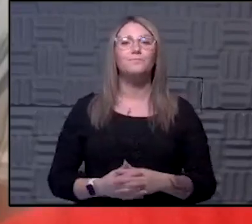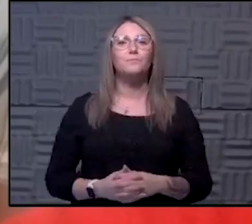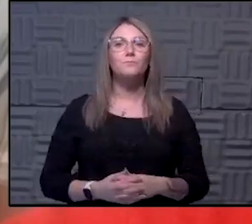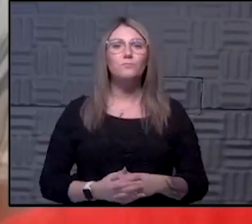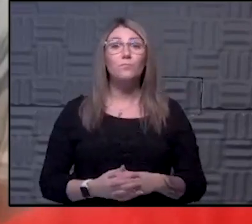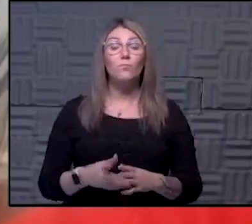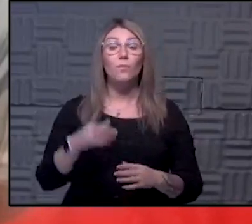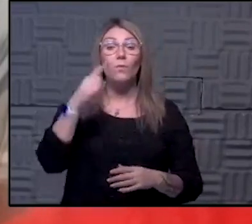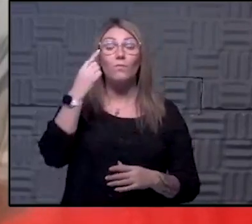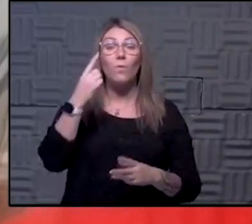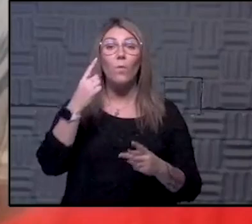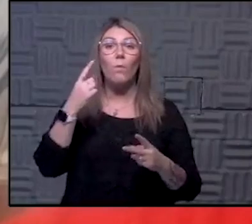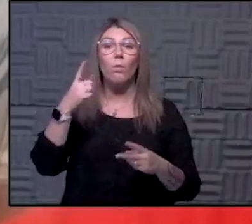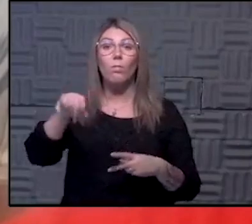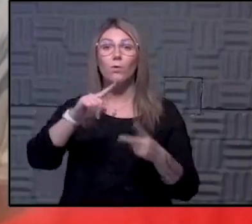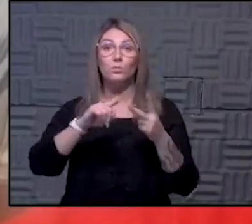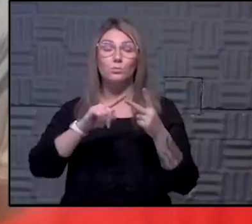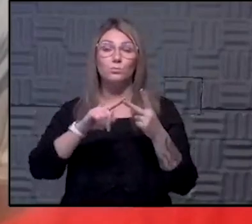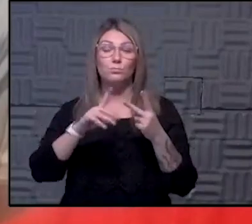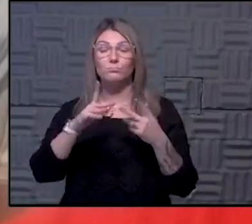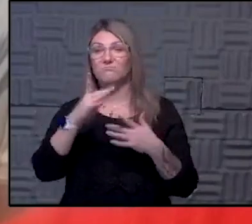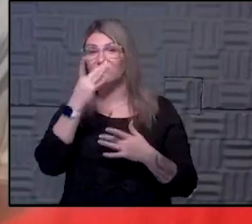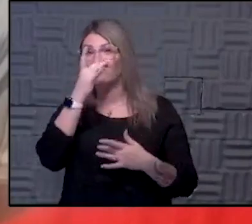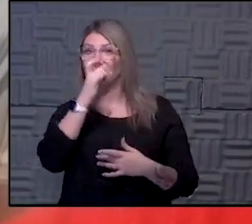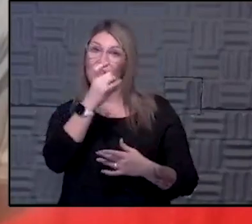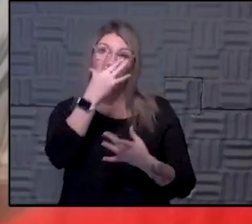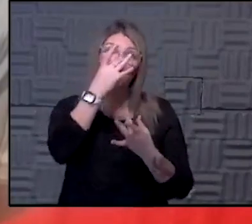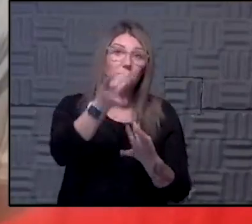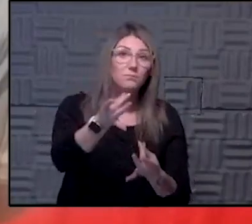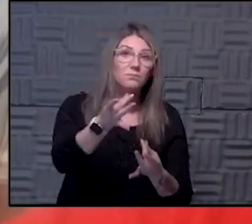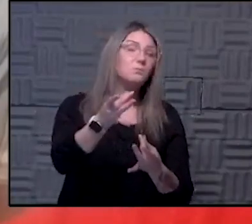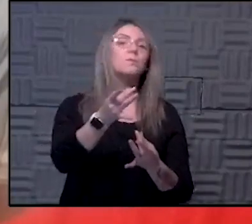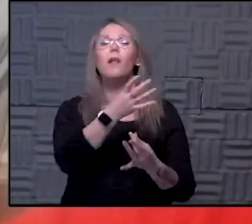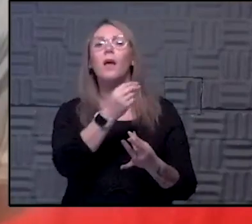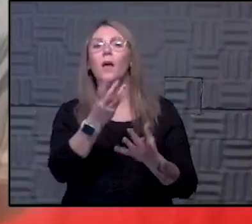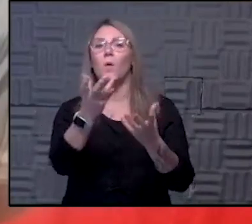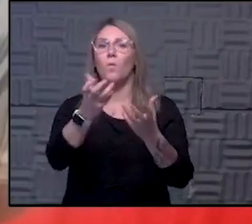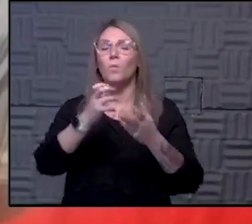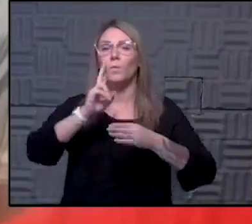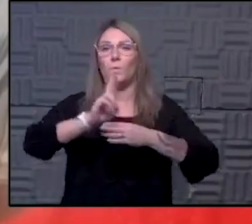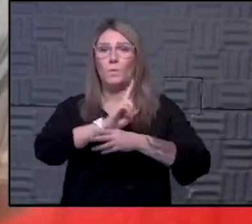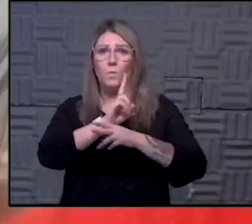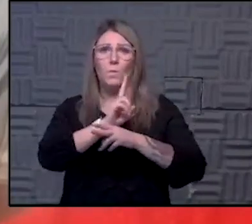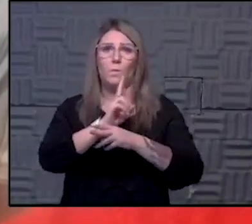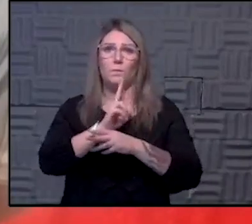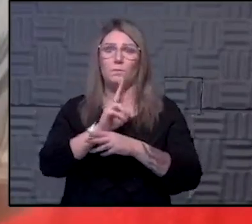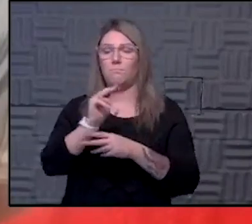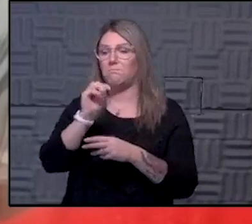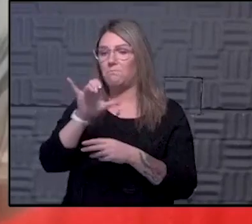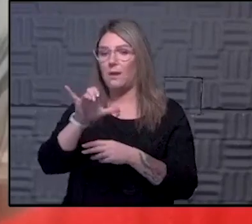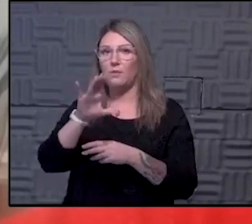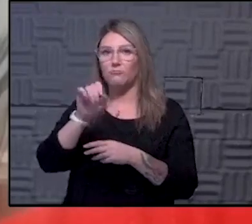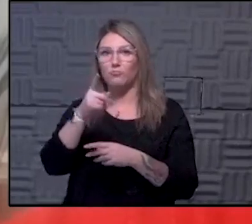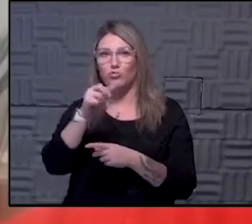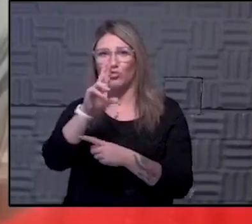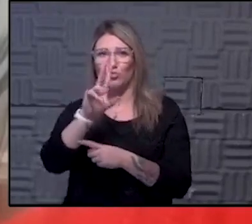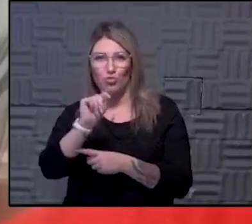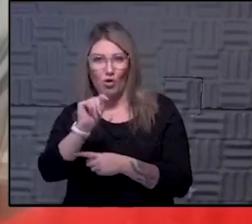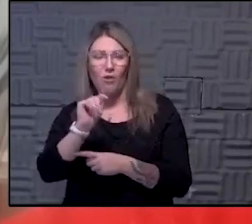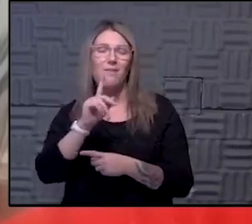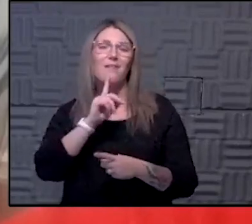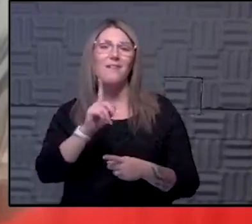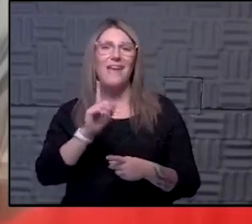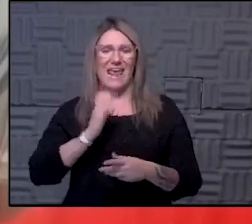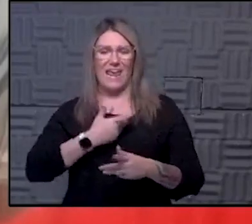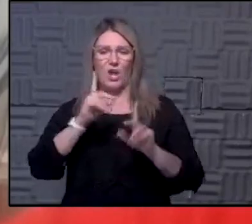for those who are just not interested in integrating MyChart, our team is very capable of scheduling the